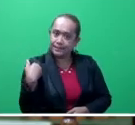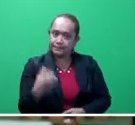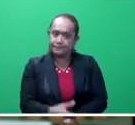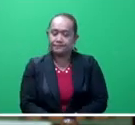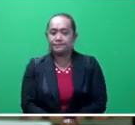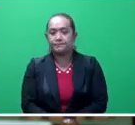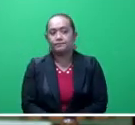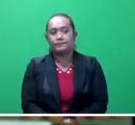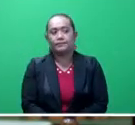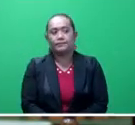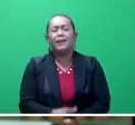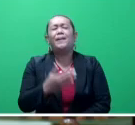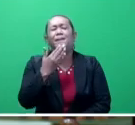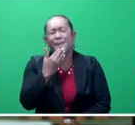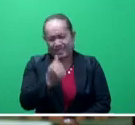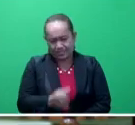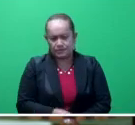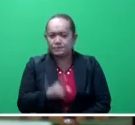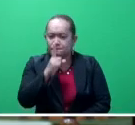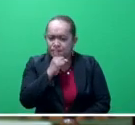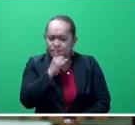I could please request them not to do that.